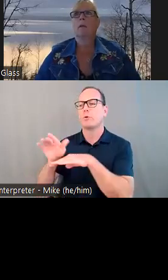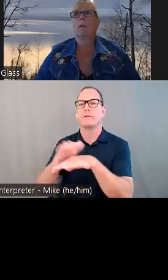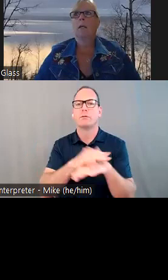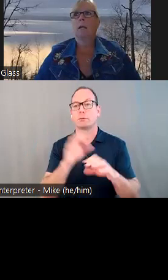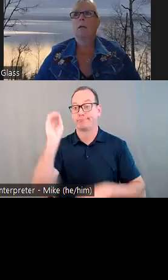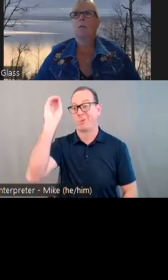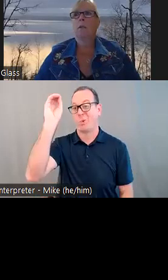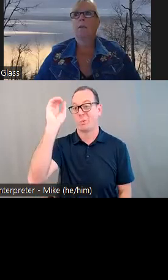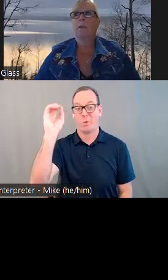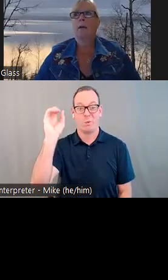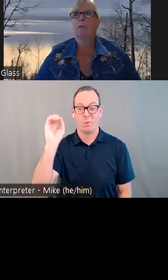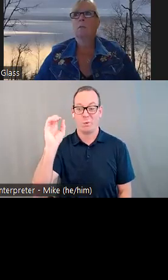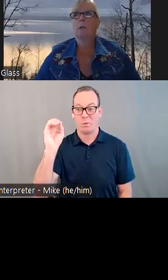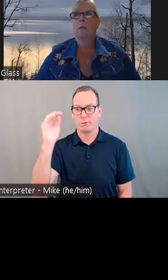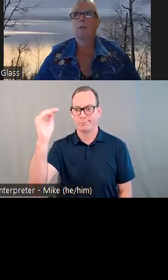They had